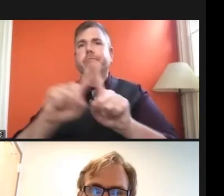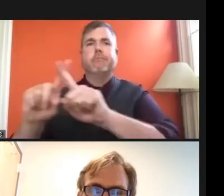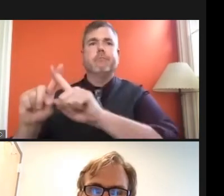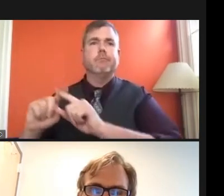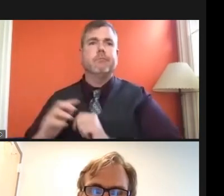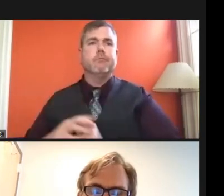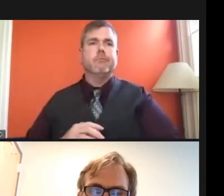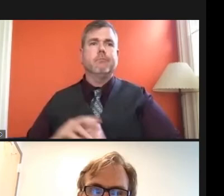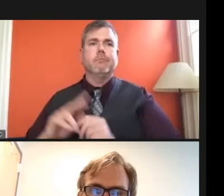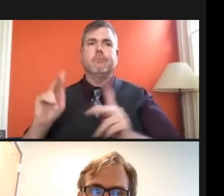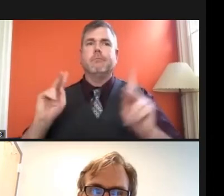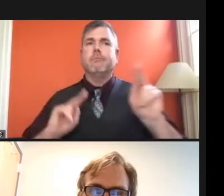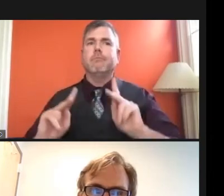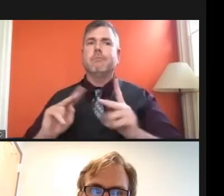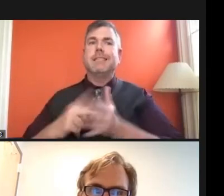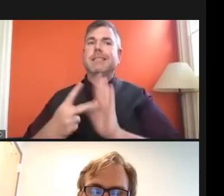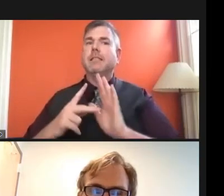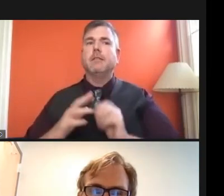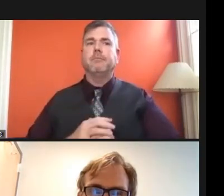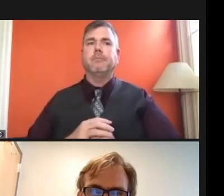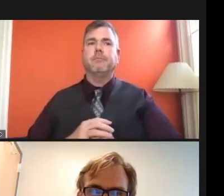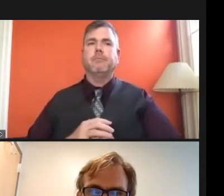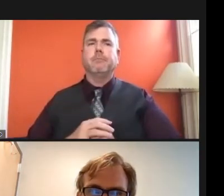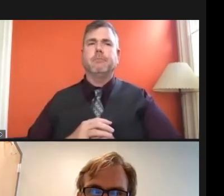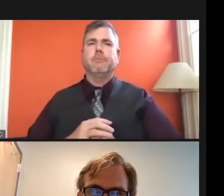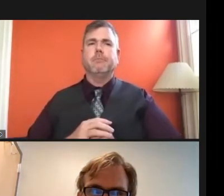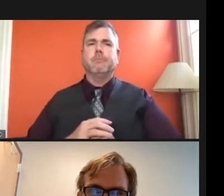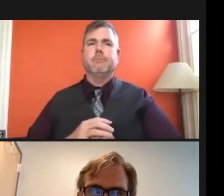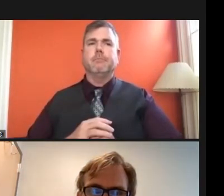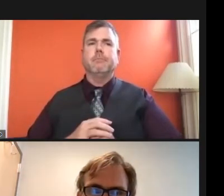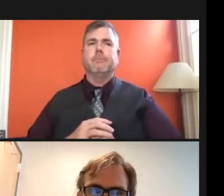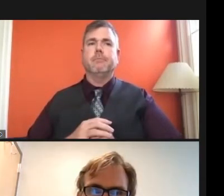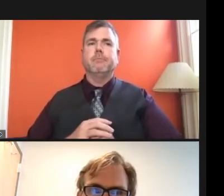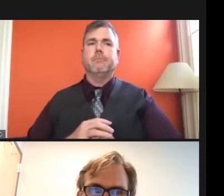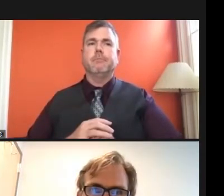workers or anything before they report to work?